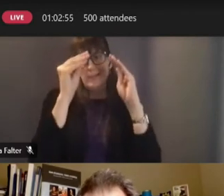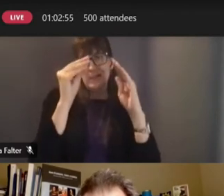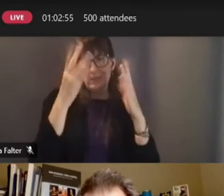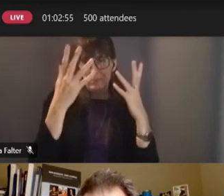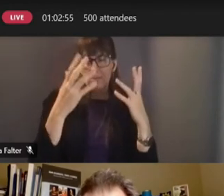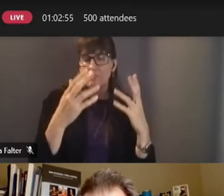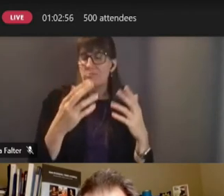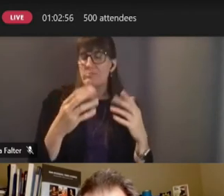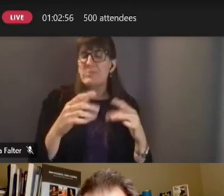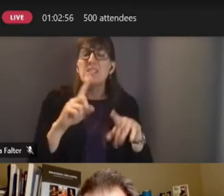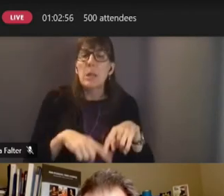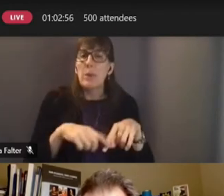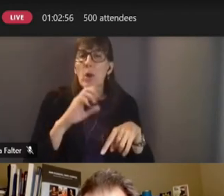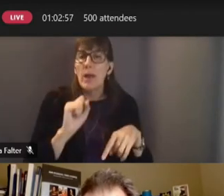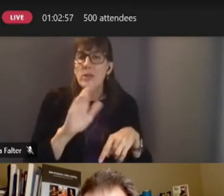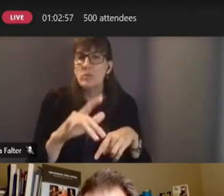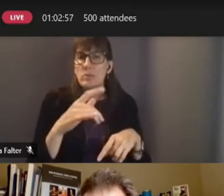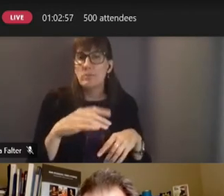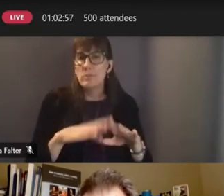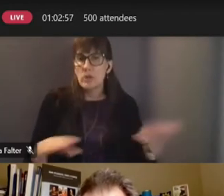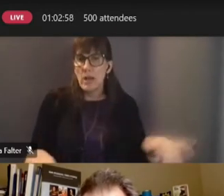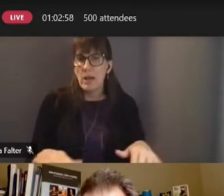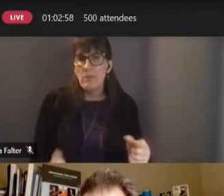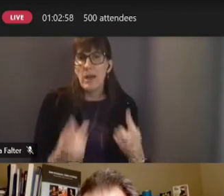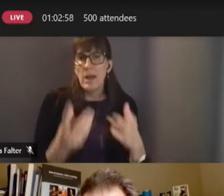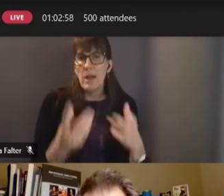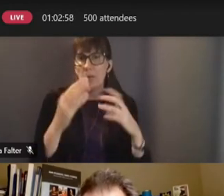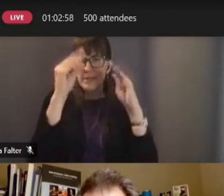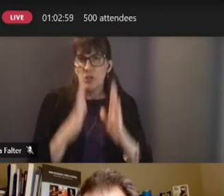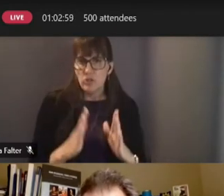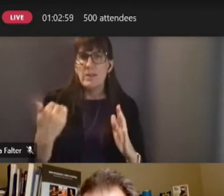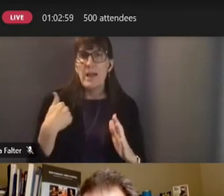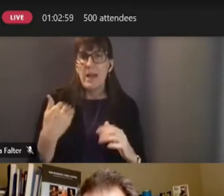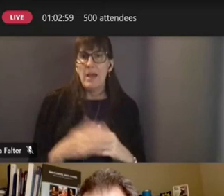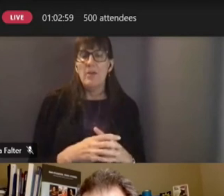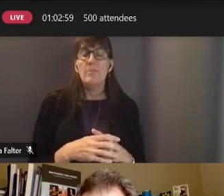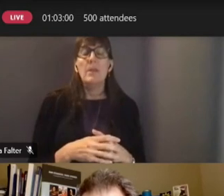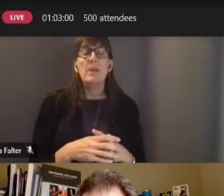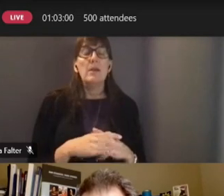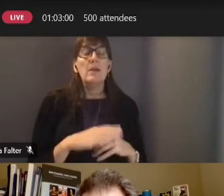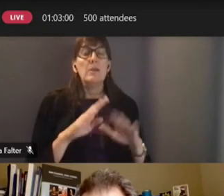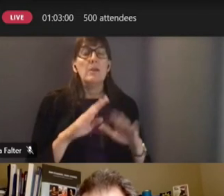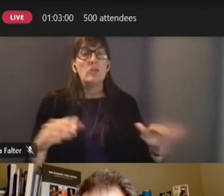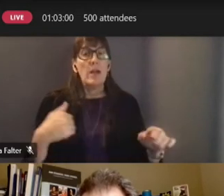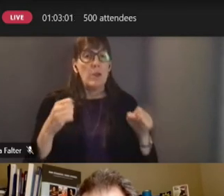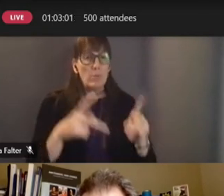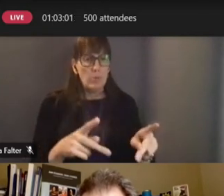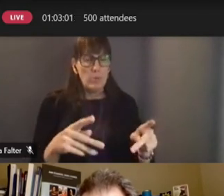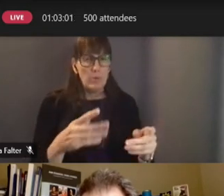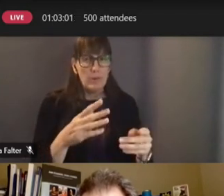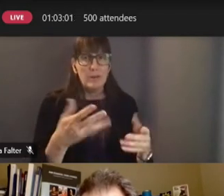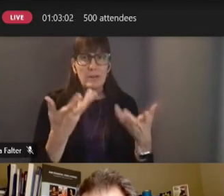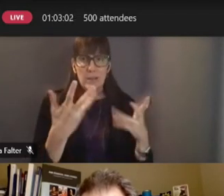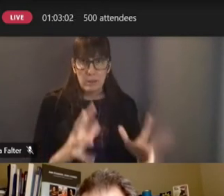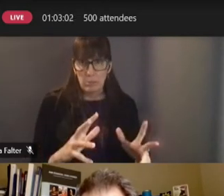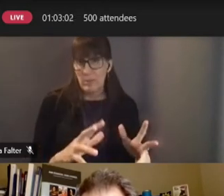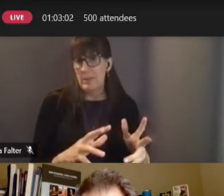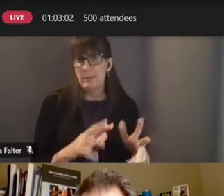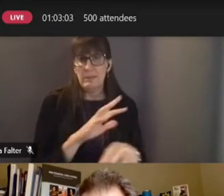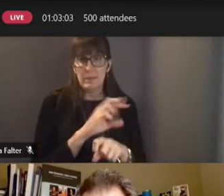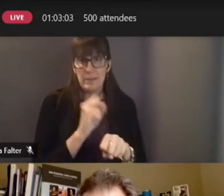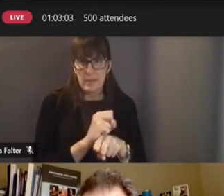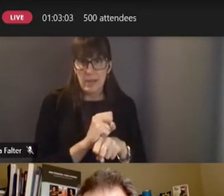is. Children will then have an opportunity to complete those assignments, but each case will look a little different because